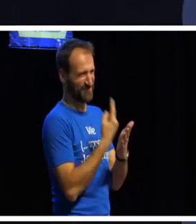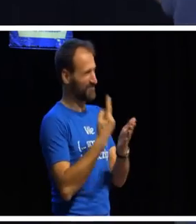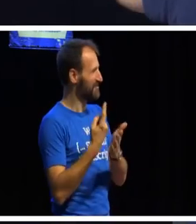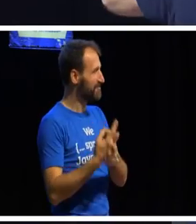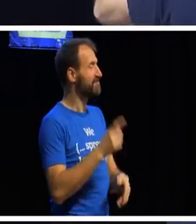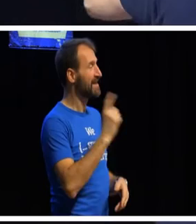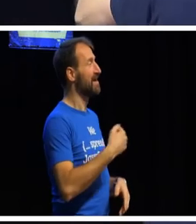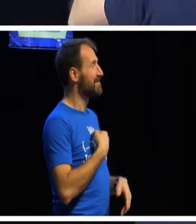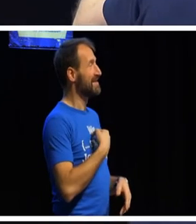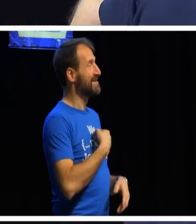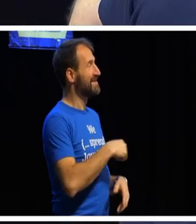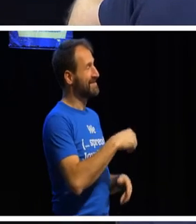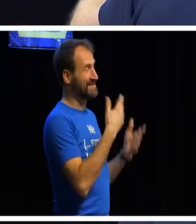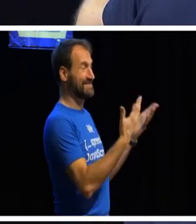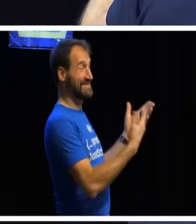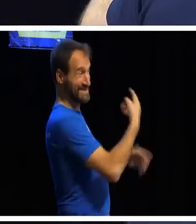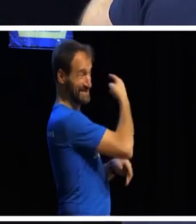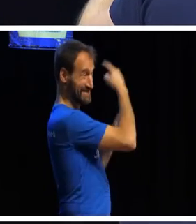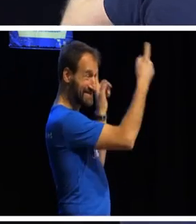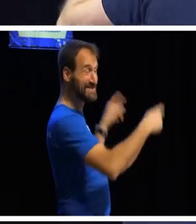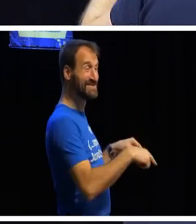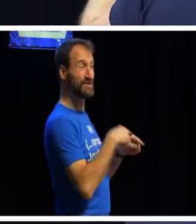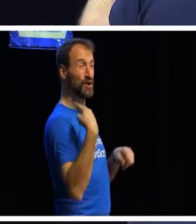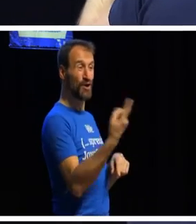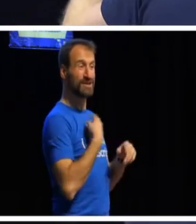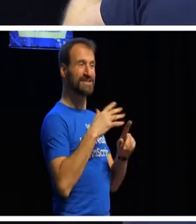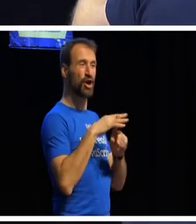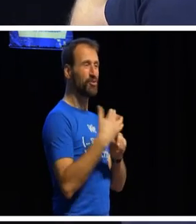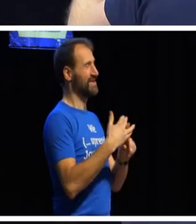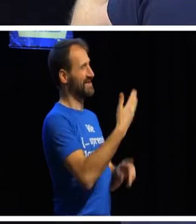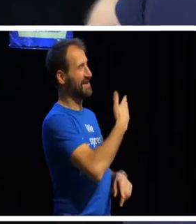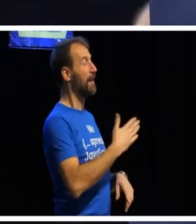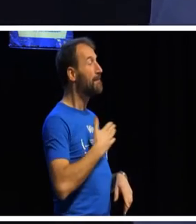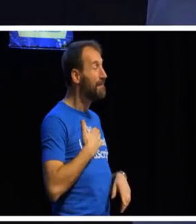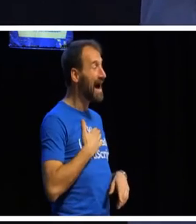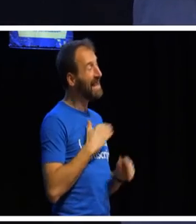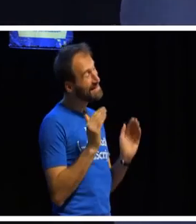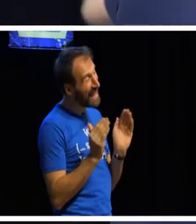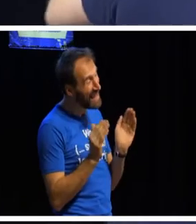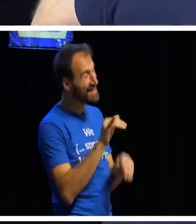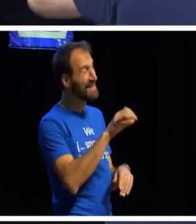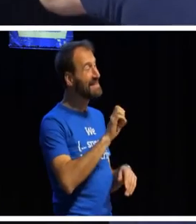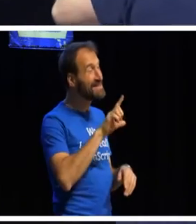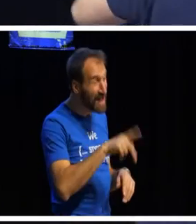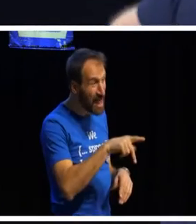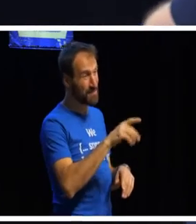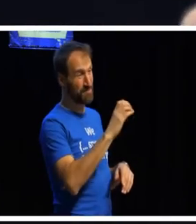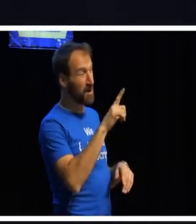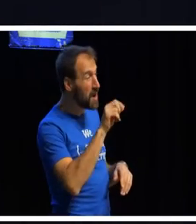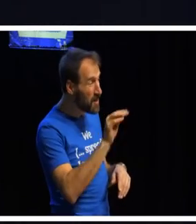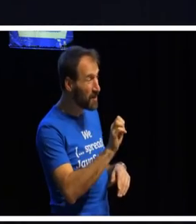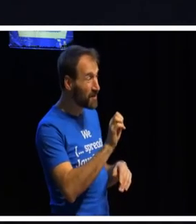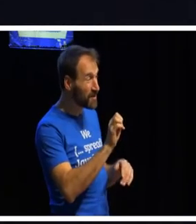love that this is a legitimate sentence in our community. My tiny Yelp clone, built with Redux, is now up